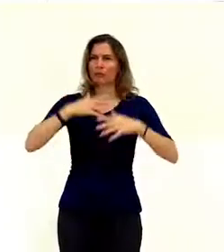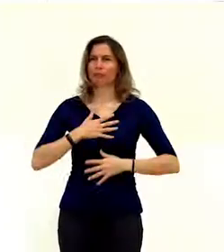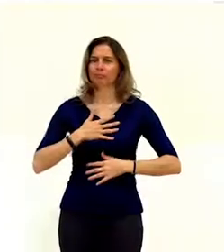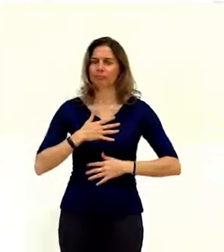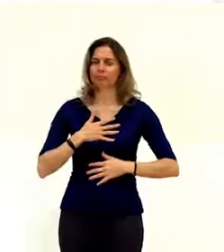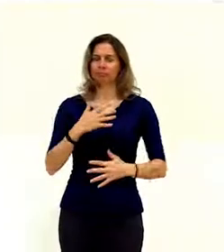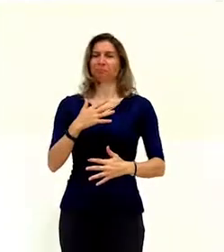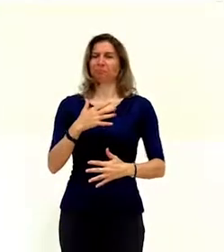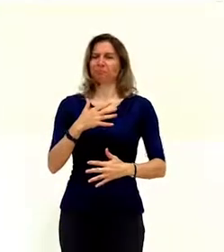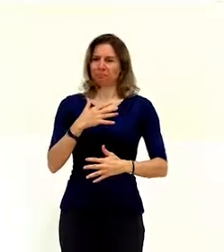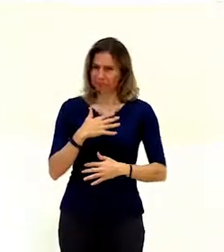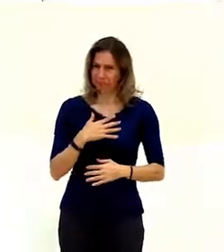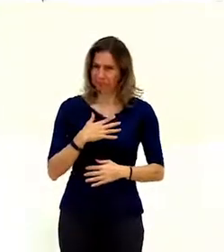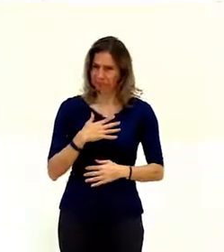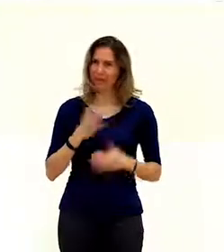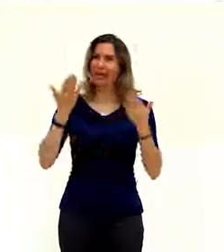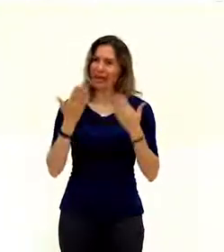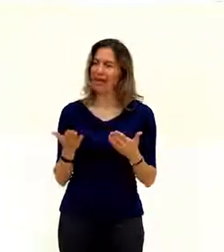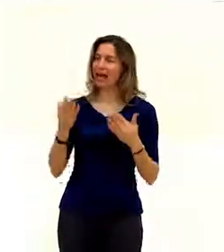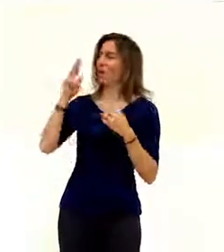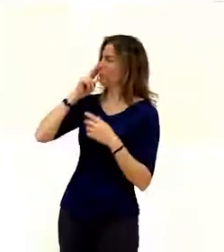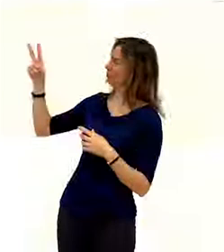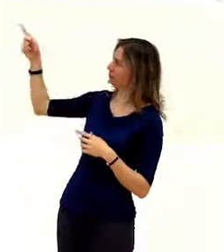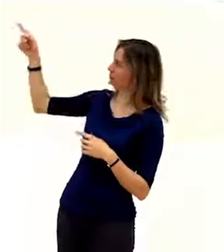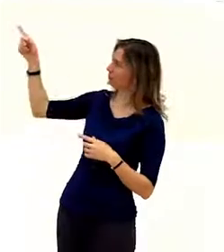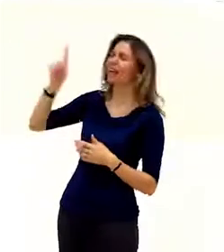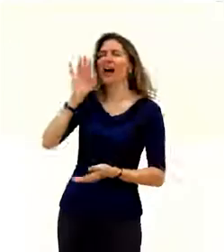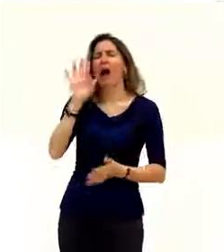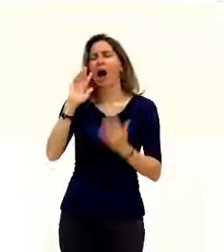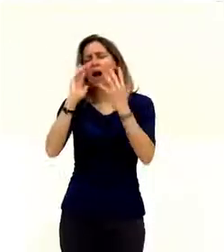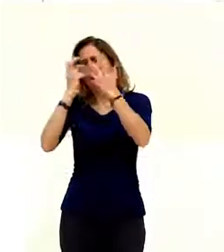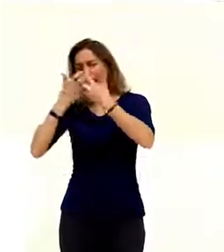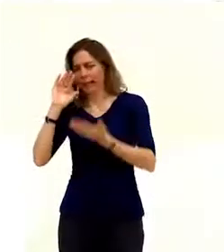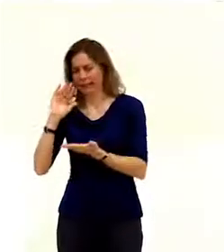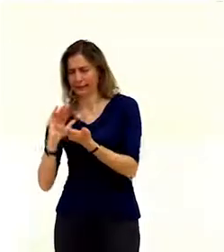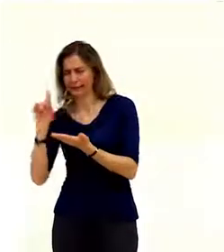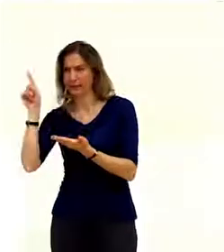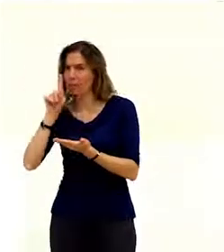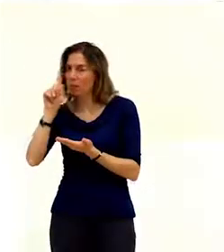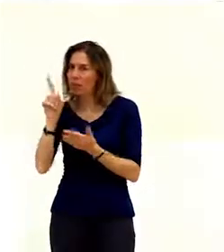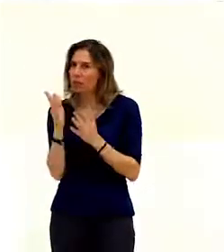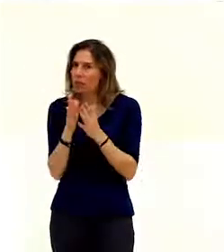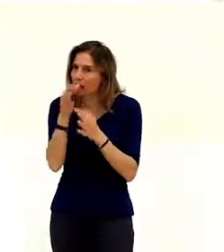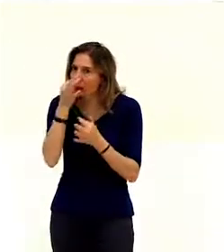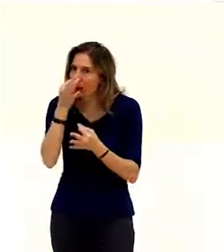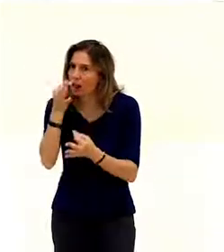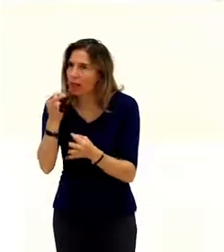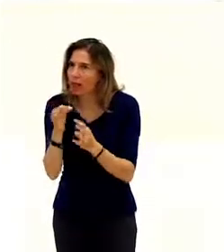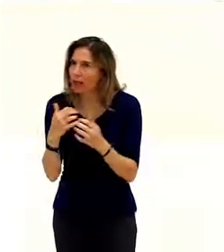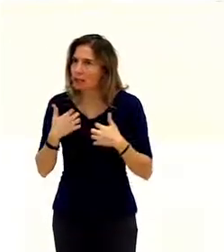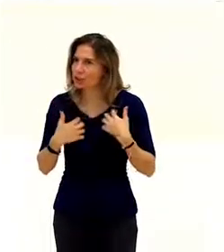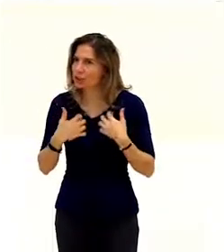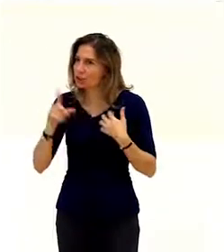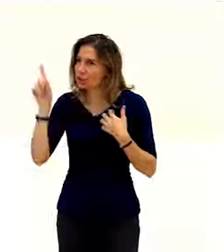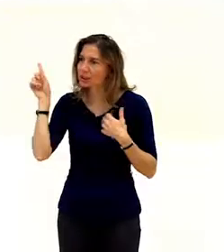into somehow less complicated but quite intriguing aspect of accessibility